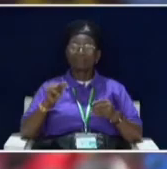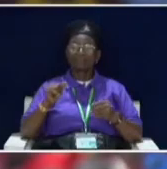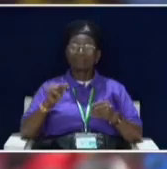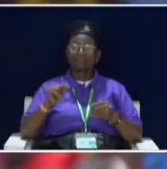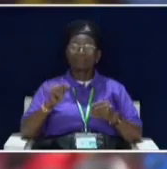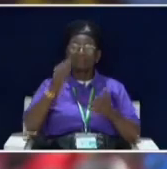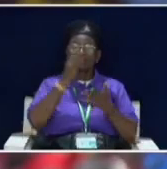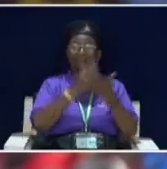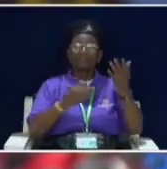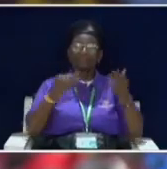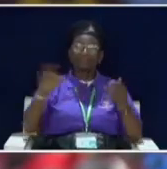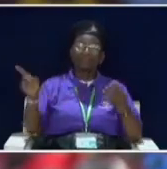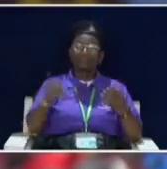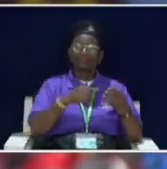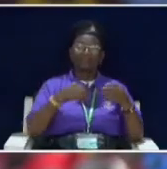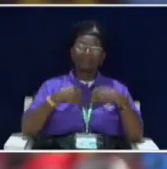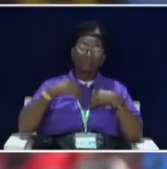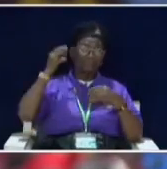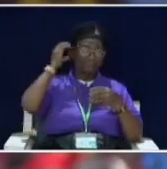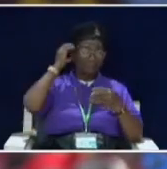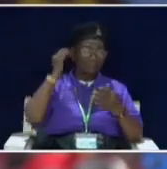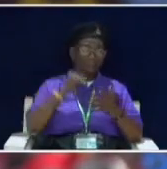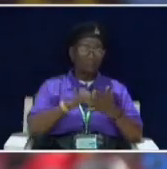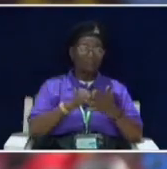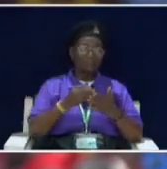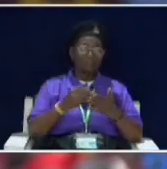have had it before. We